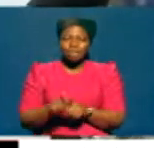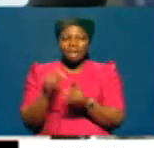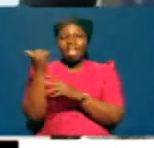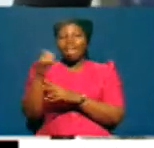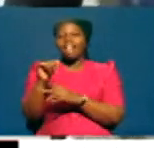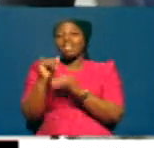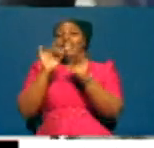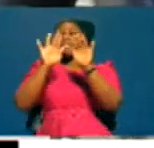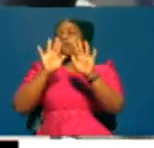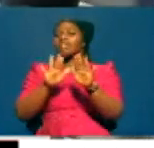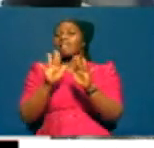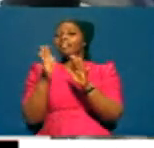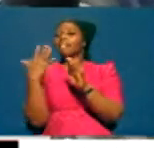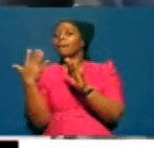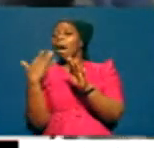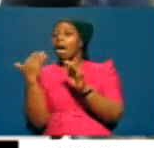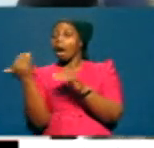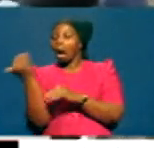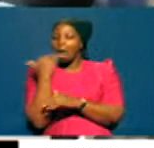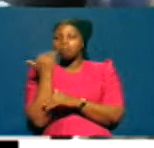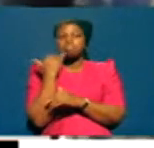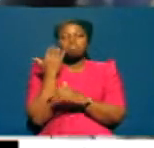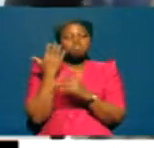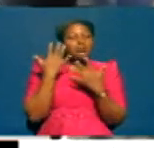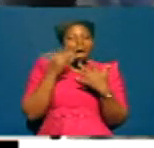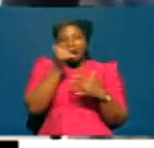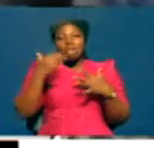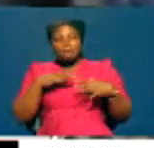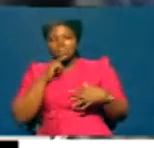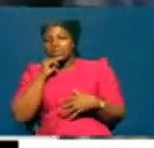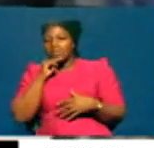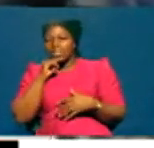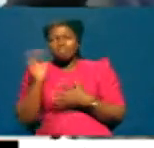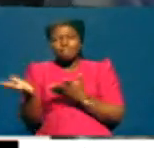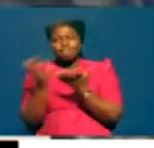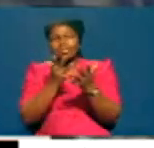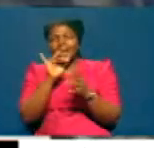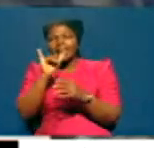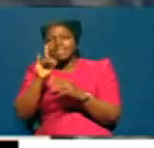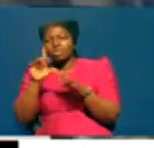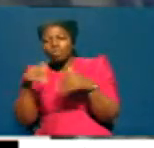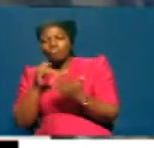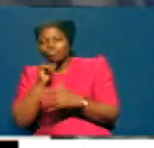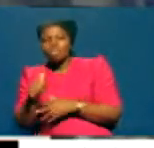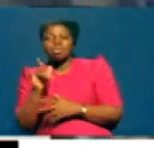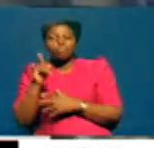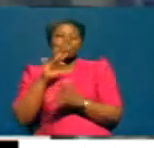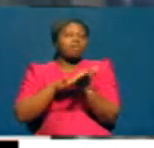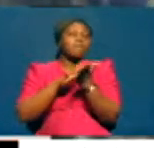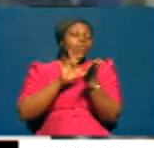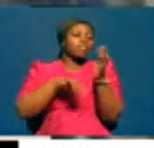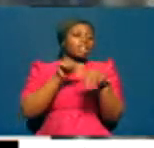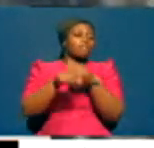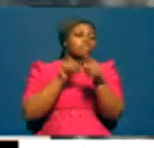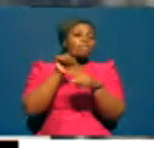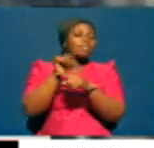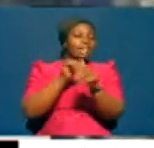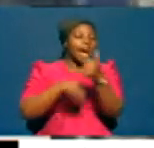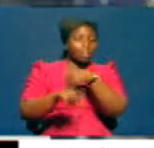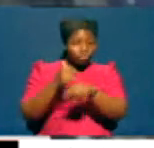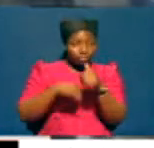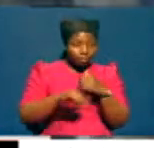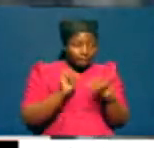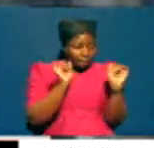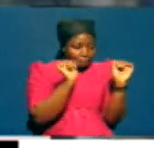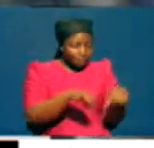concerns about others not knowing whether they should come with their IDs or not. How would you comment about how the exercise has gone on? I'll say this: the exercise is